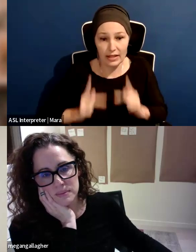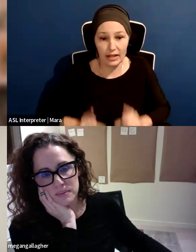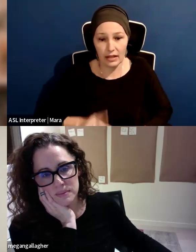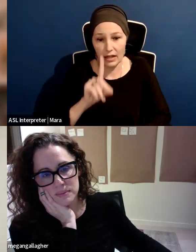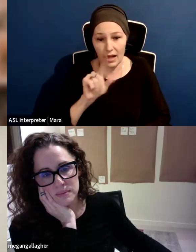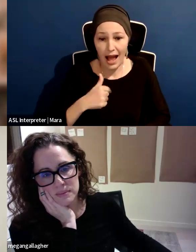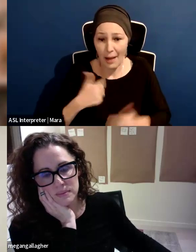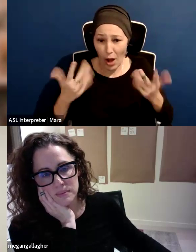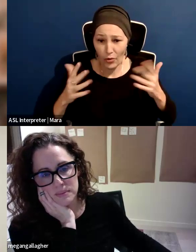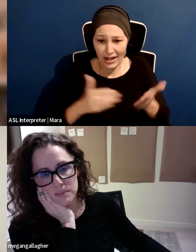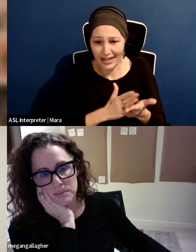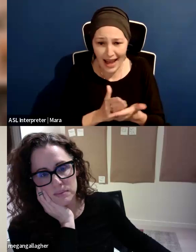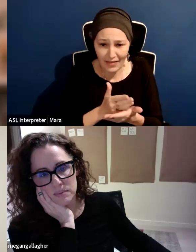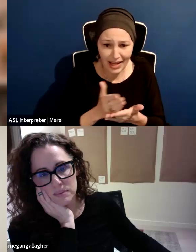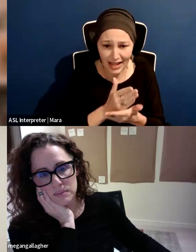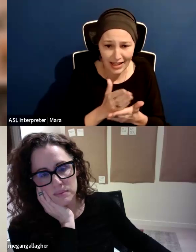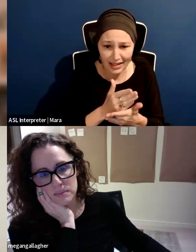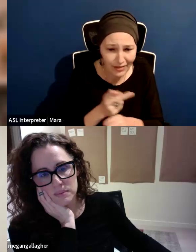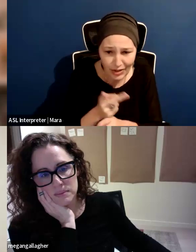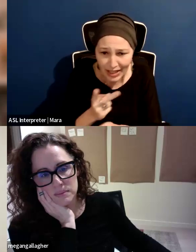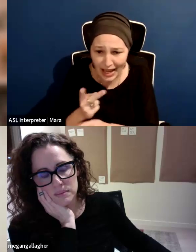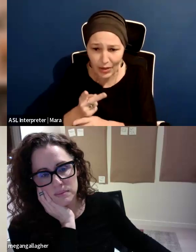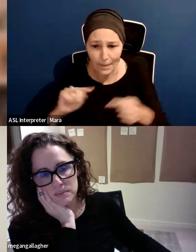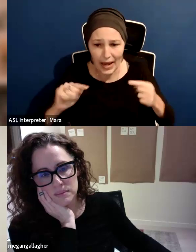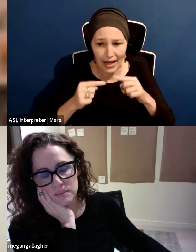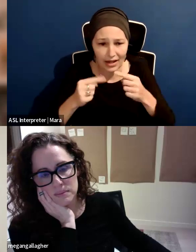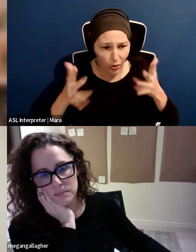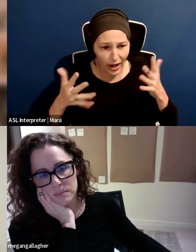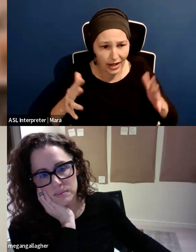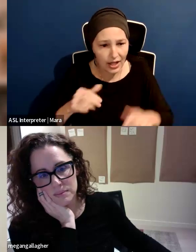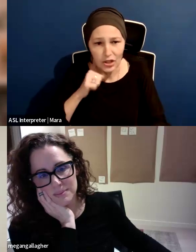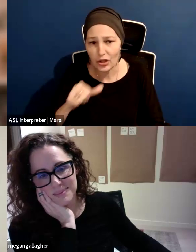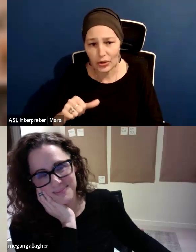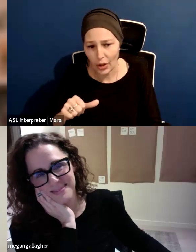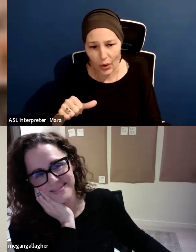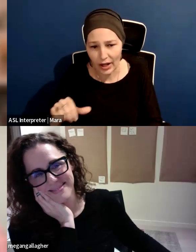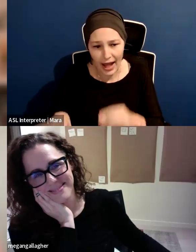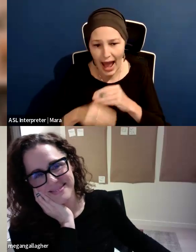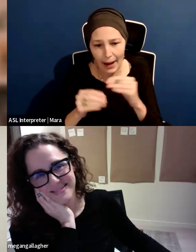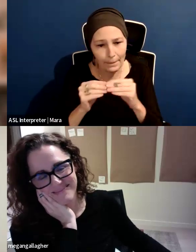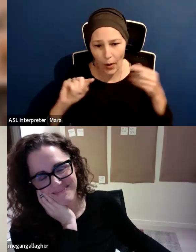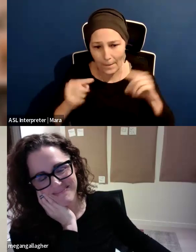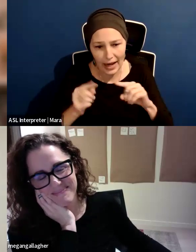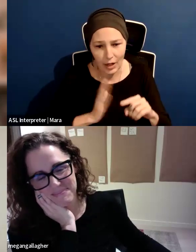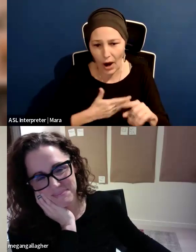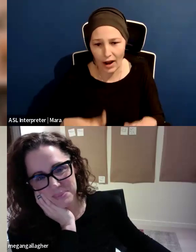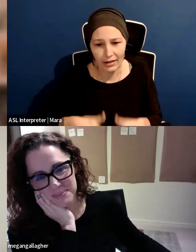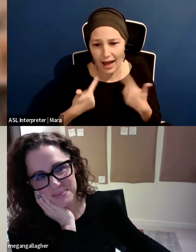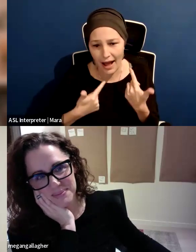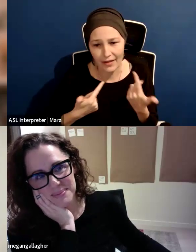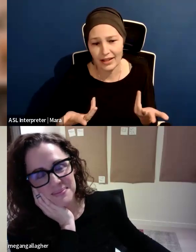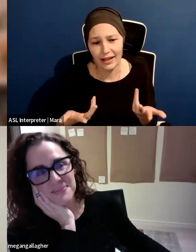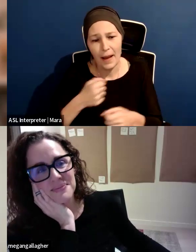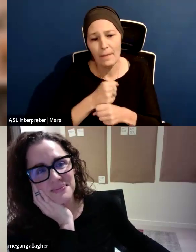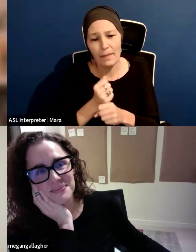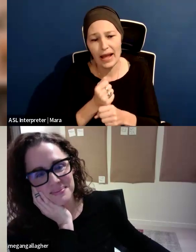pain and that. So don't add more pain to our lives. Do you know what I mean? Like make things easier for us.